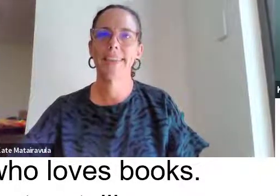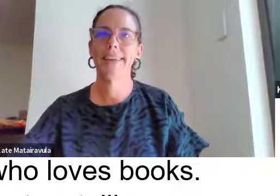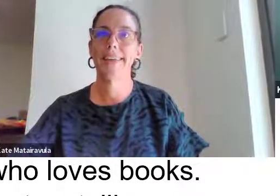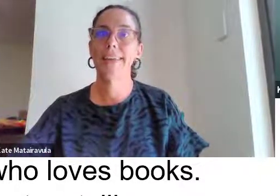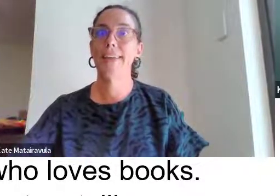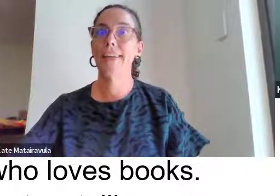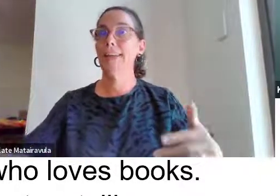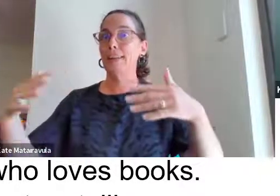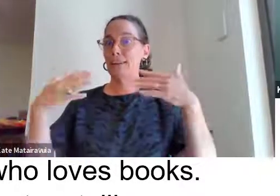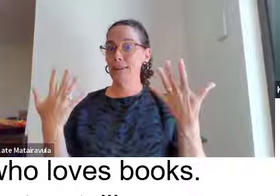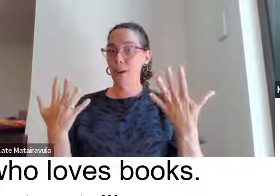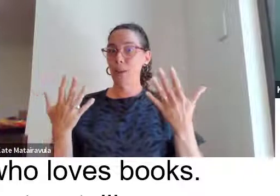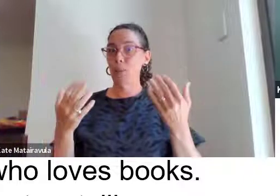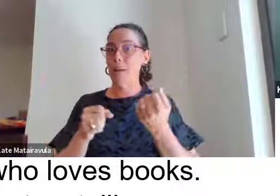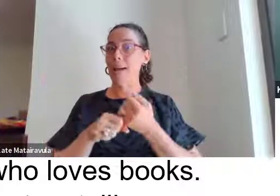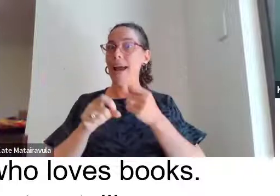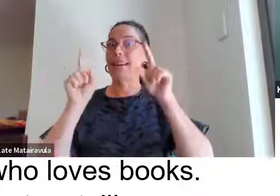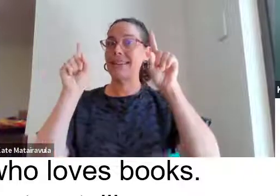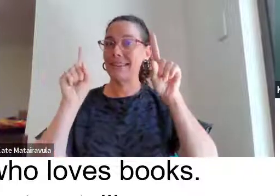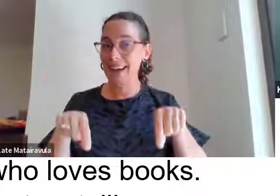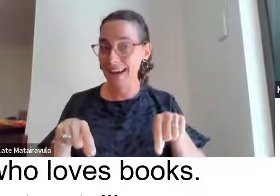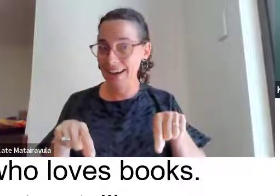English.